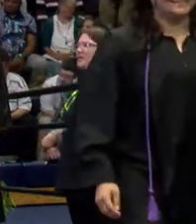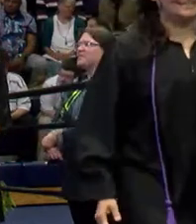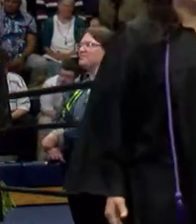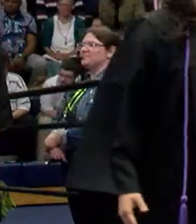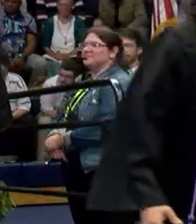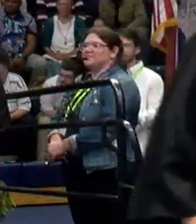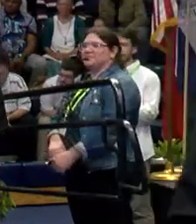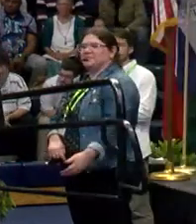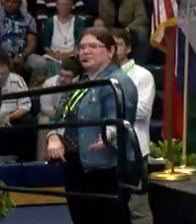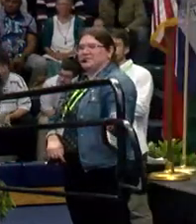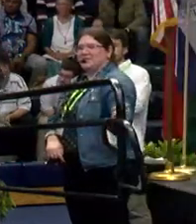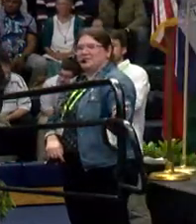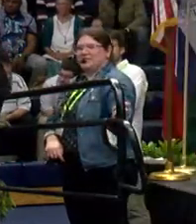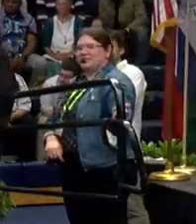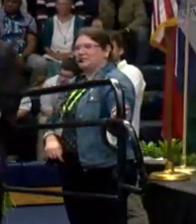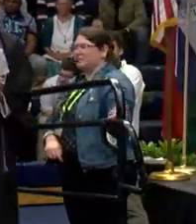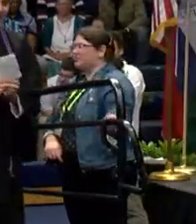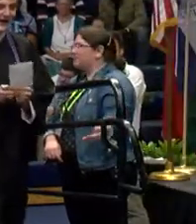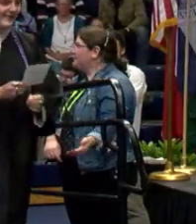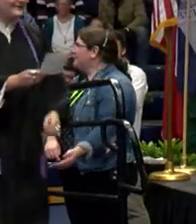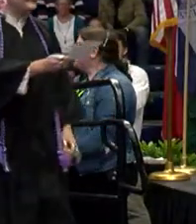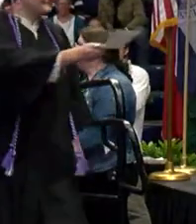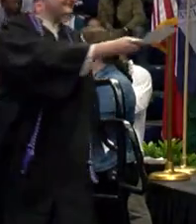Frankie Morrissey.